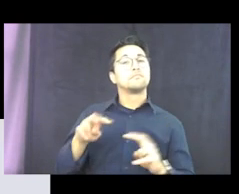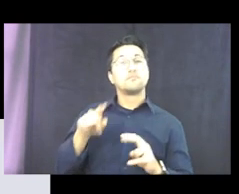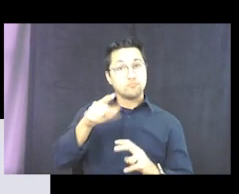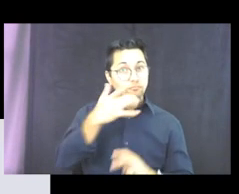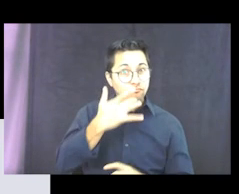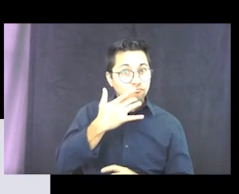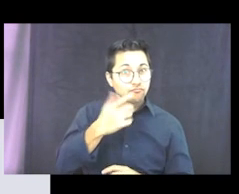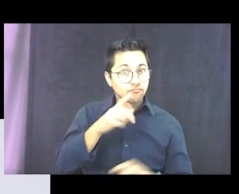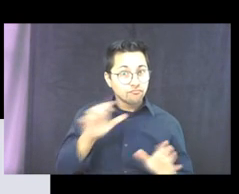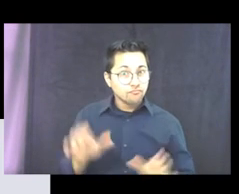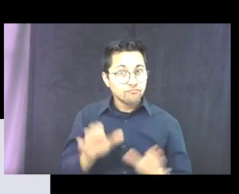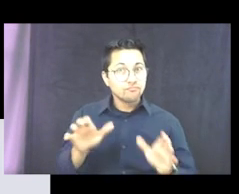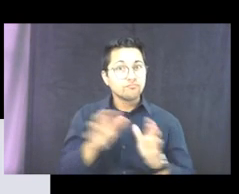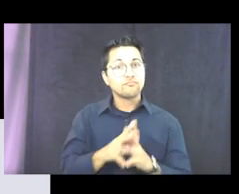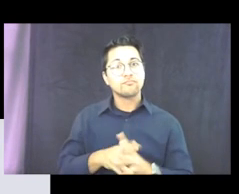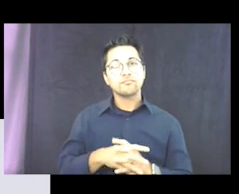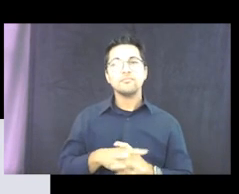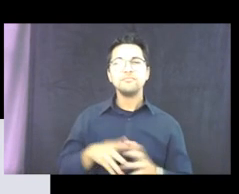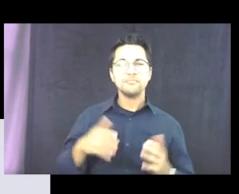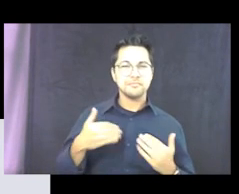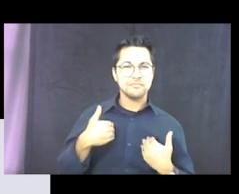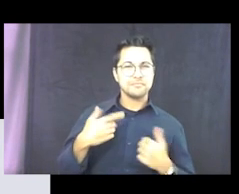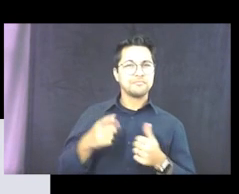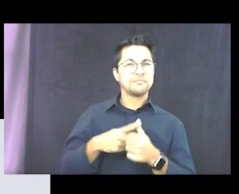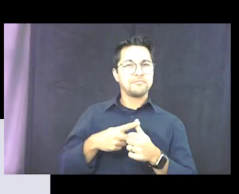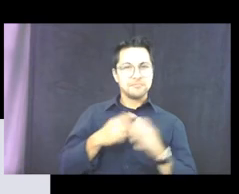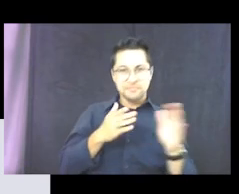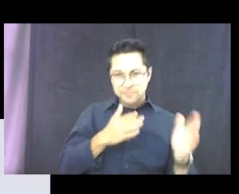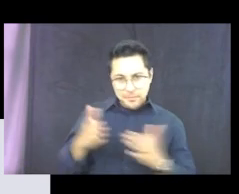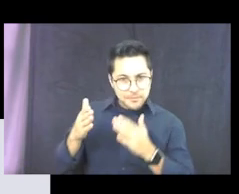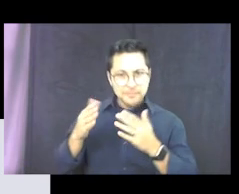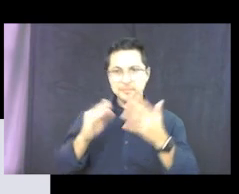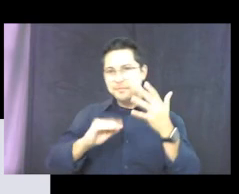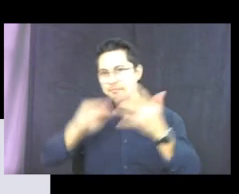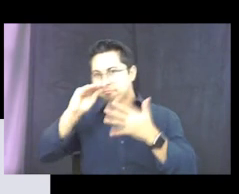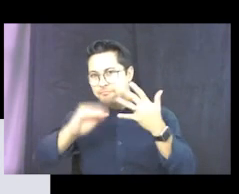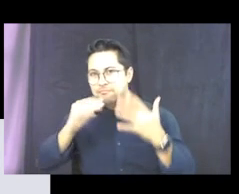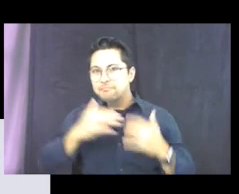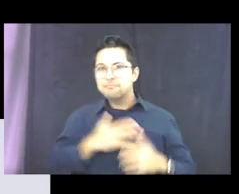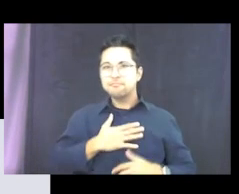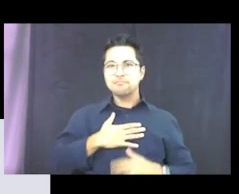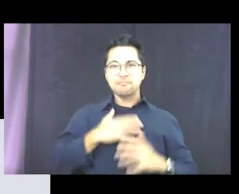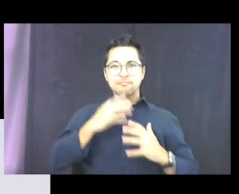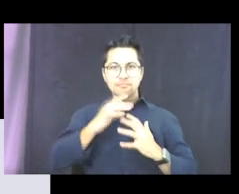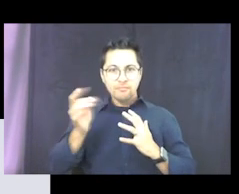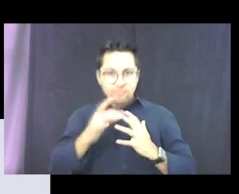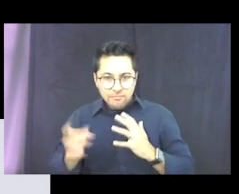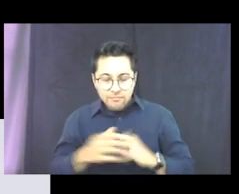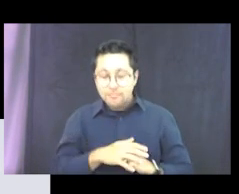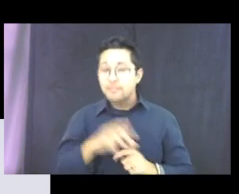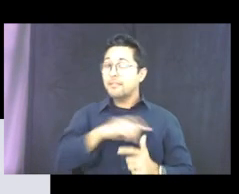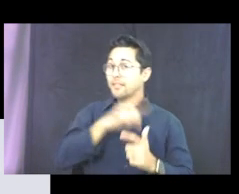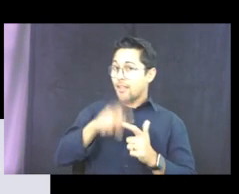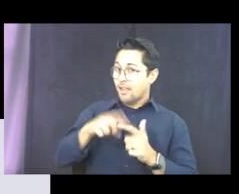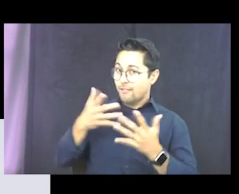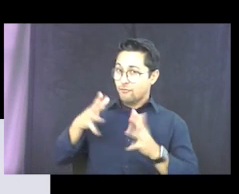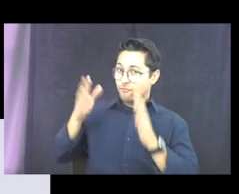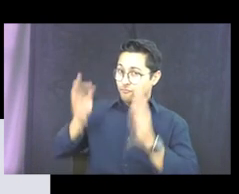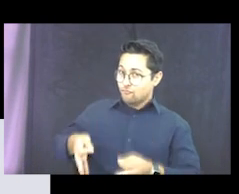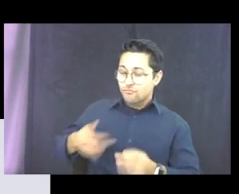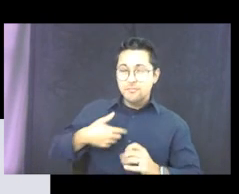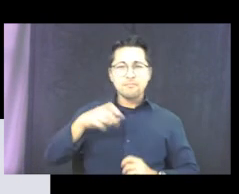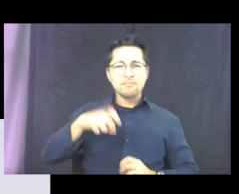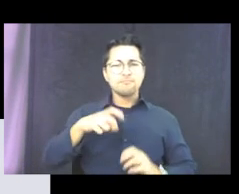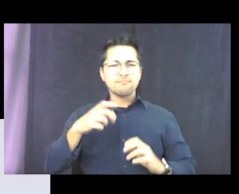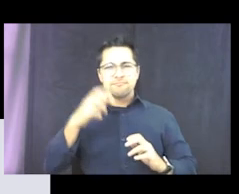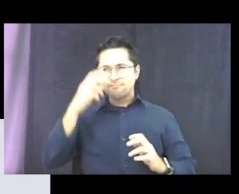rather activity. I had to first plan and prioritize what my choice I was going to make. Then once I made my choice, I had to